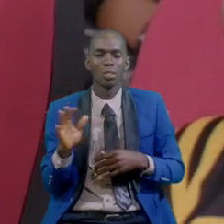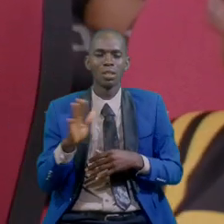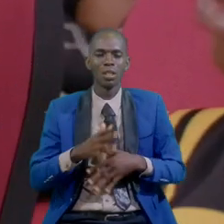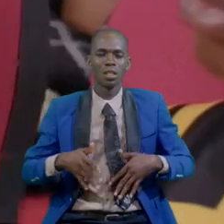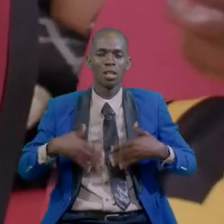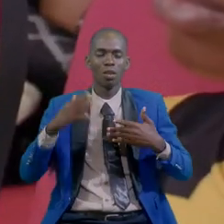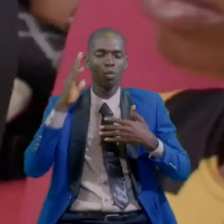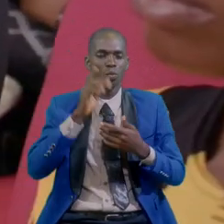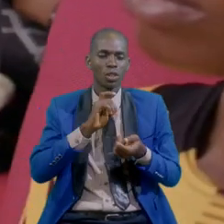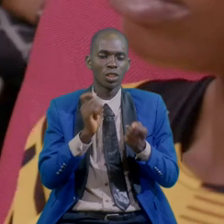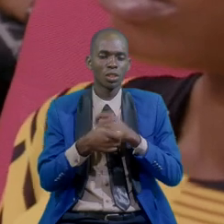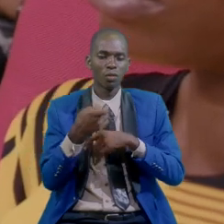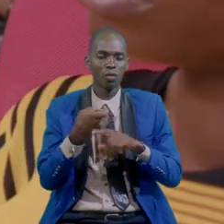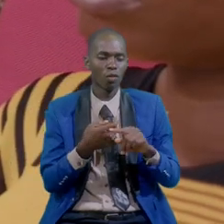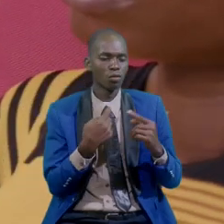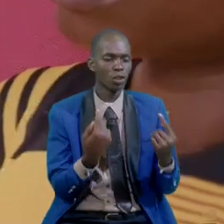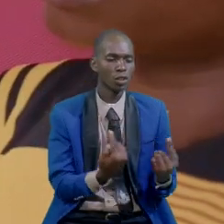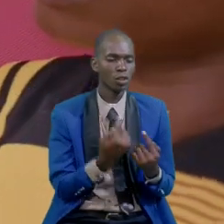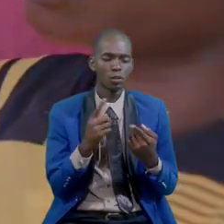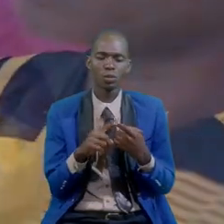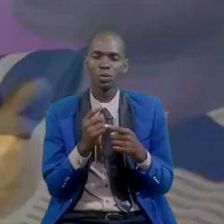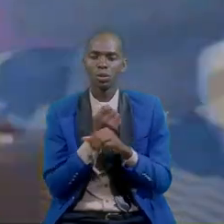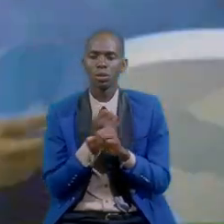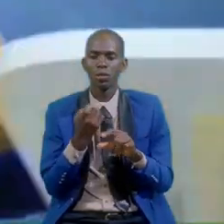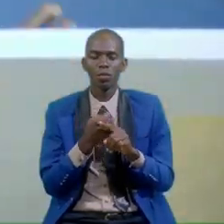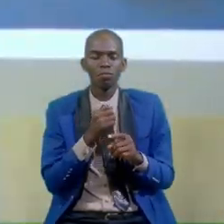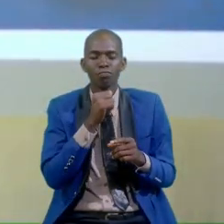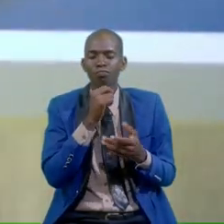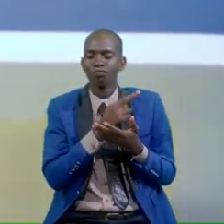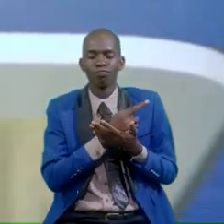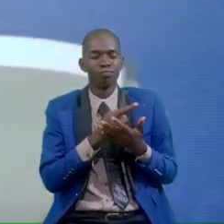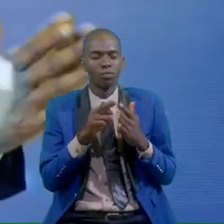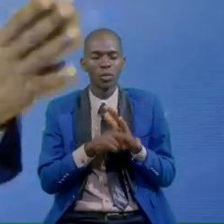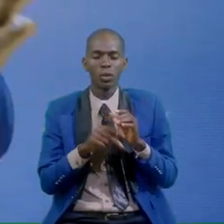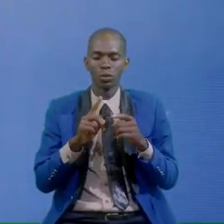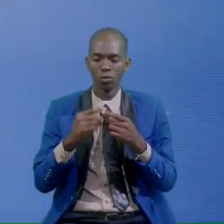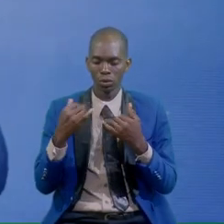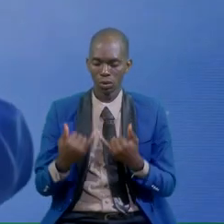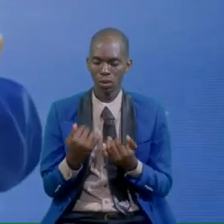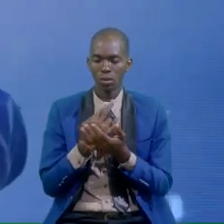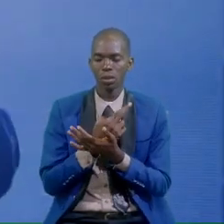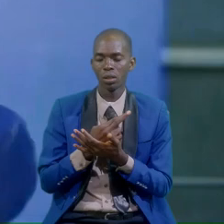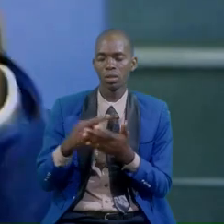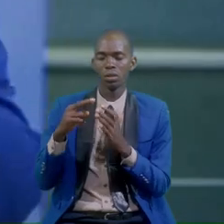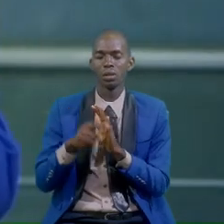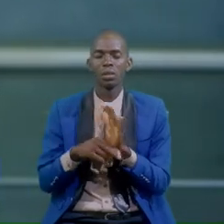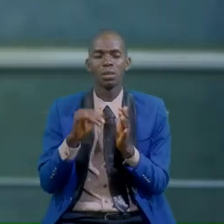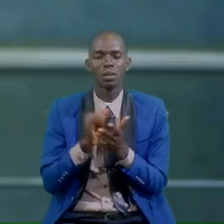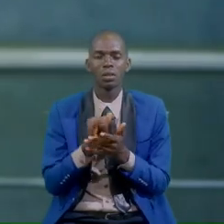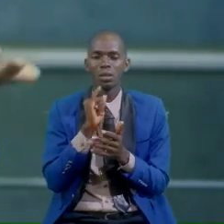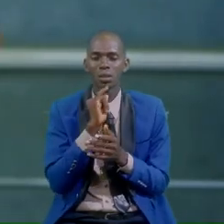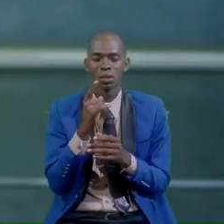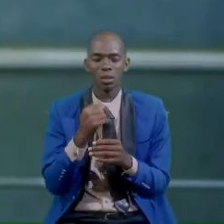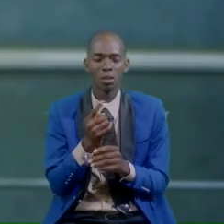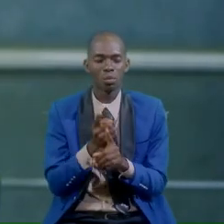sin to salvation, from unrighteousness to righteousness. That the right seeker, examine